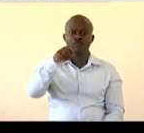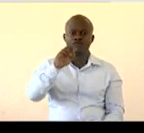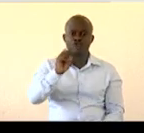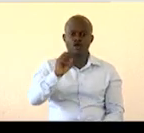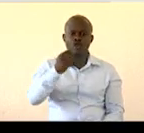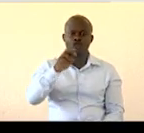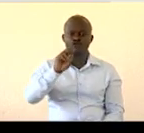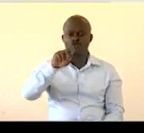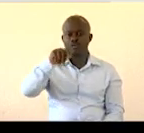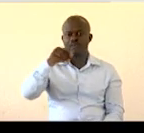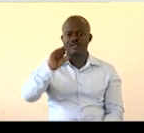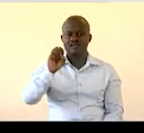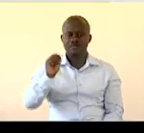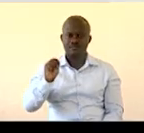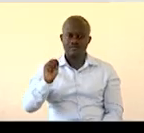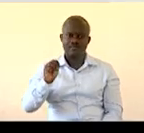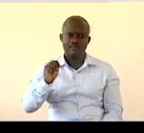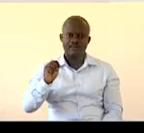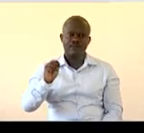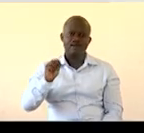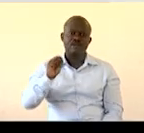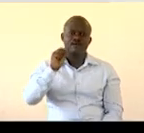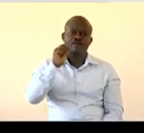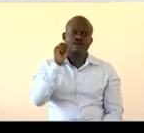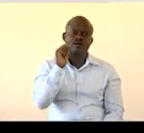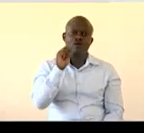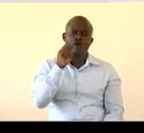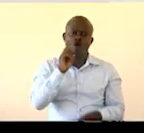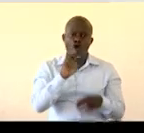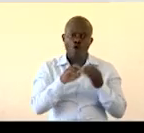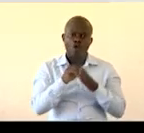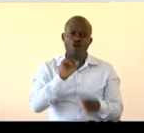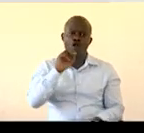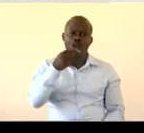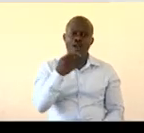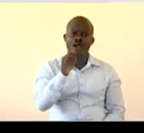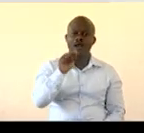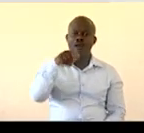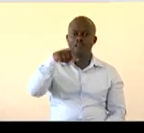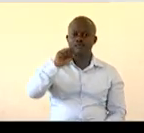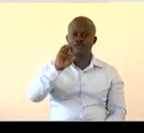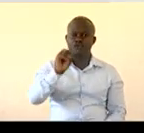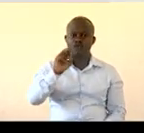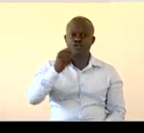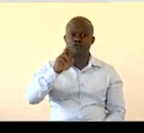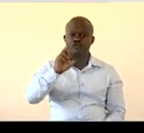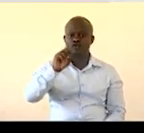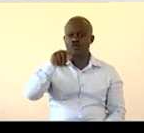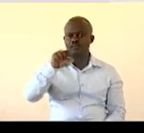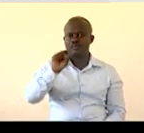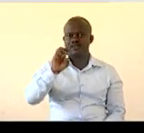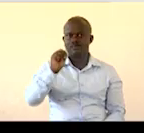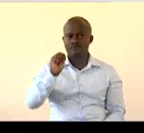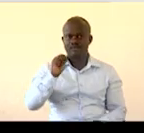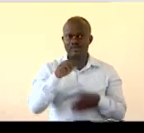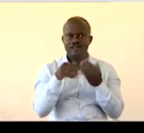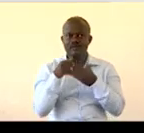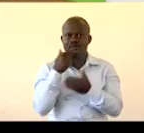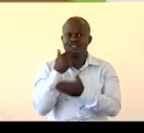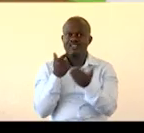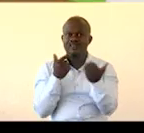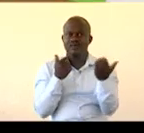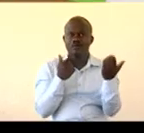haptotropism, thigmotropism or haptotropism. The response of the plant or plant organs